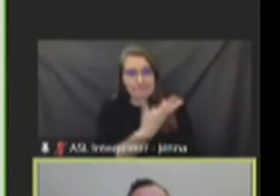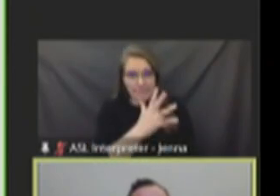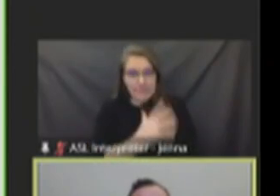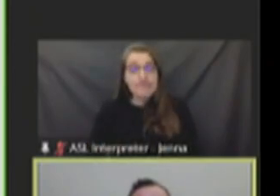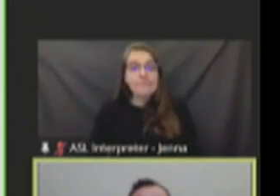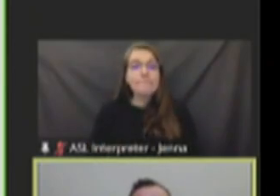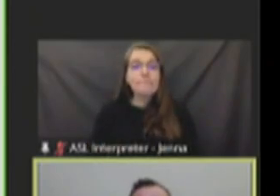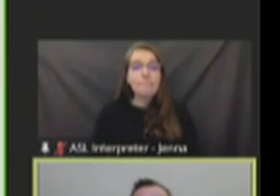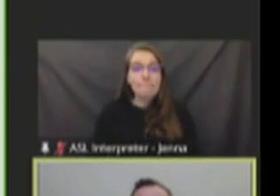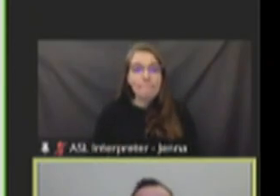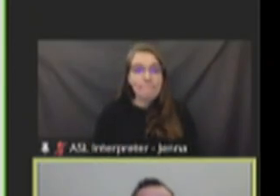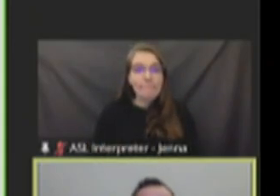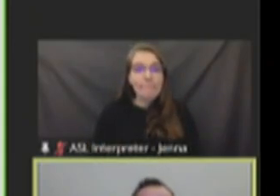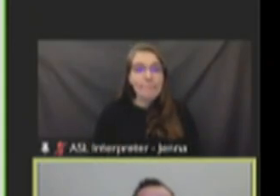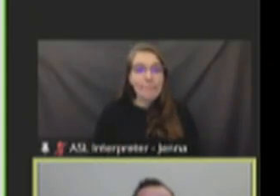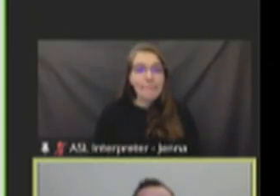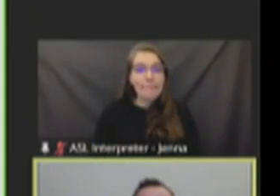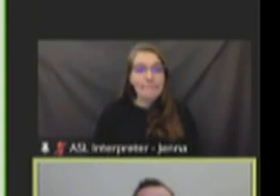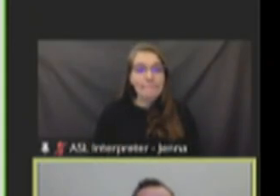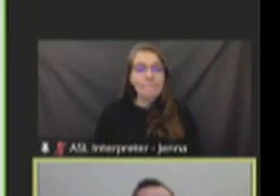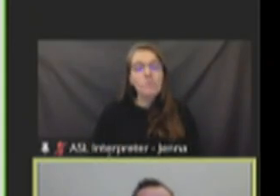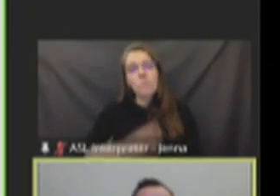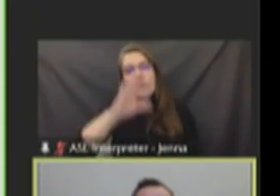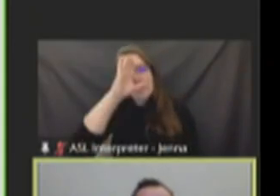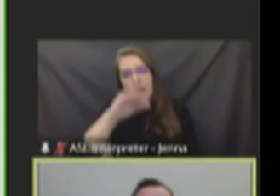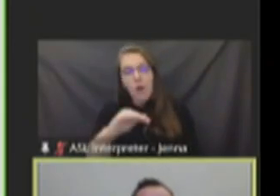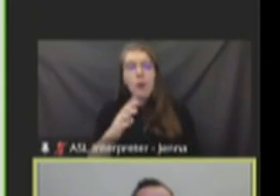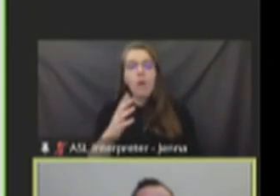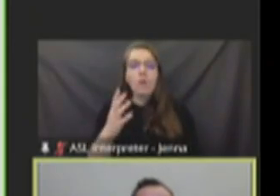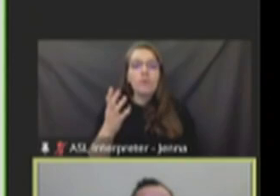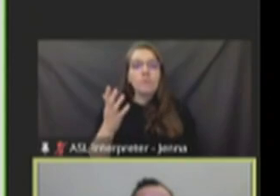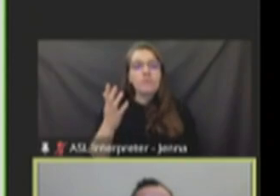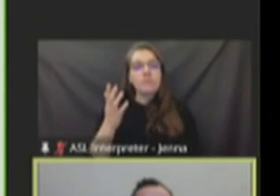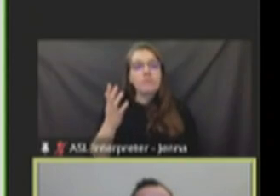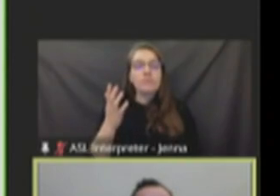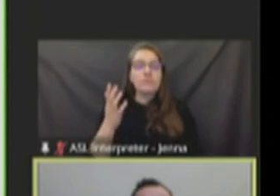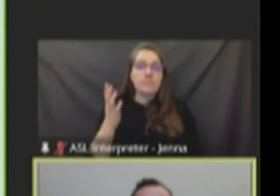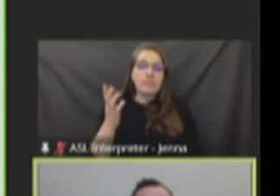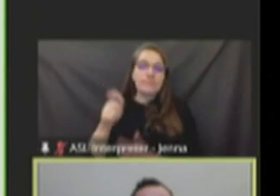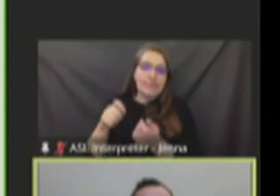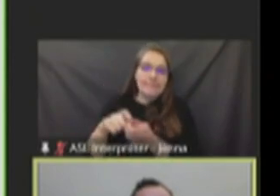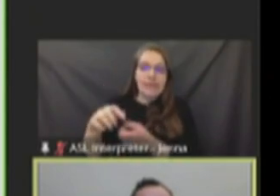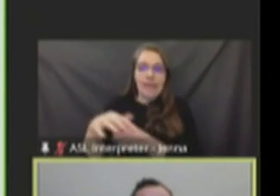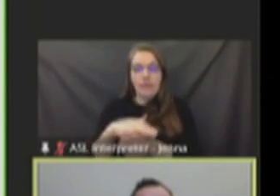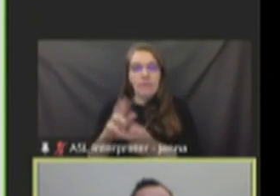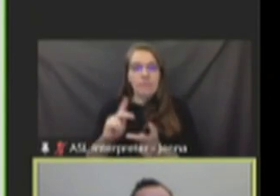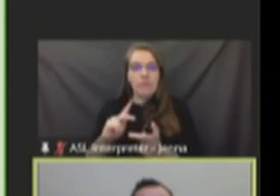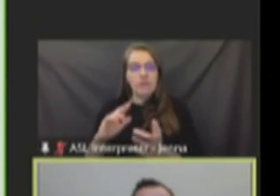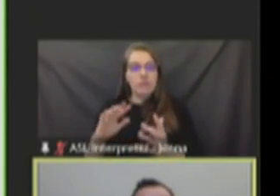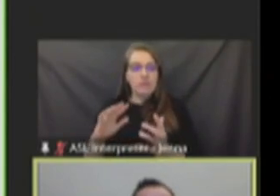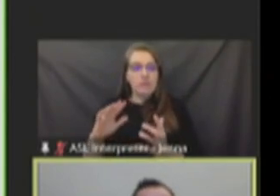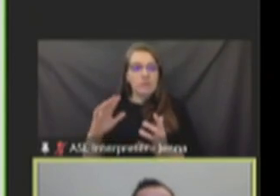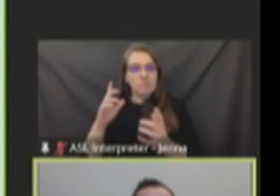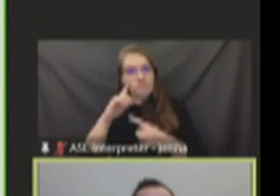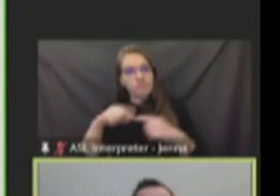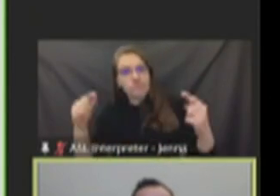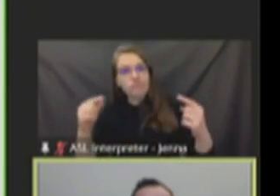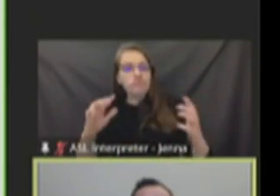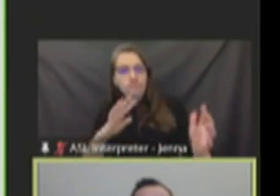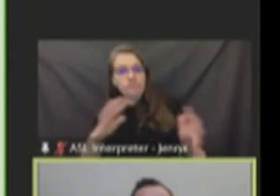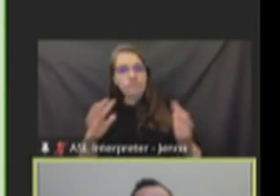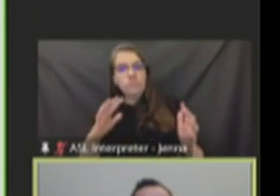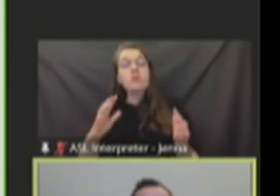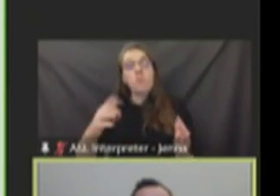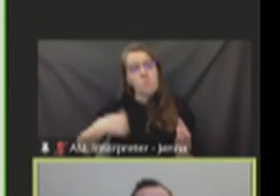a great deal of pushback in certain corners of the public, we do think that broadly a lot of members